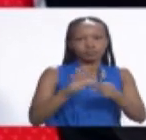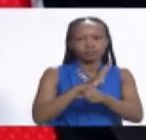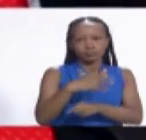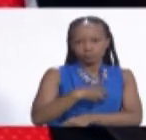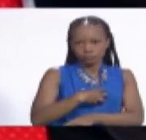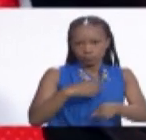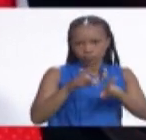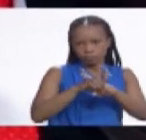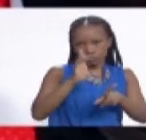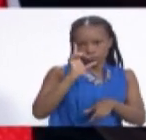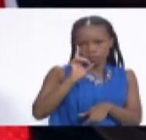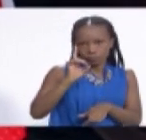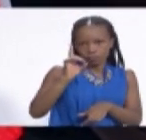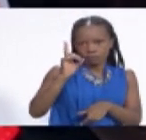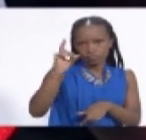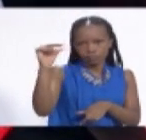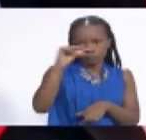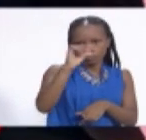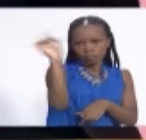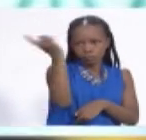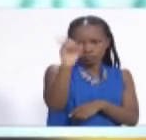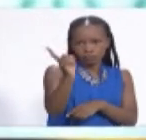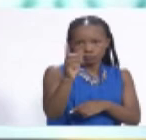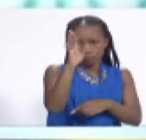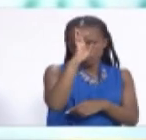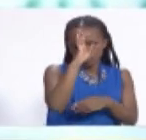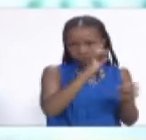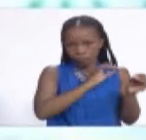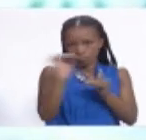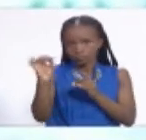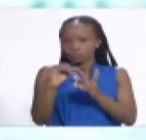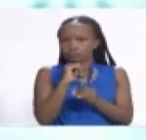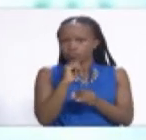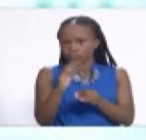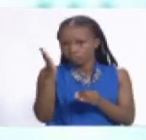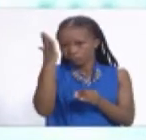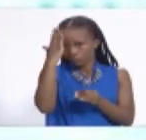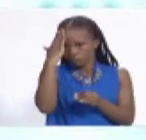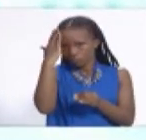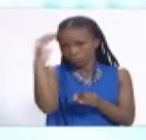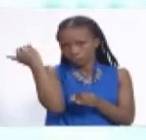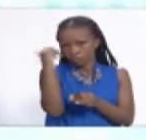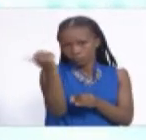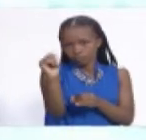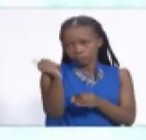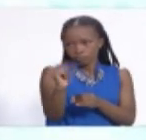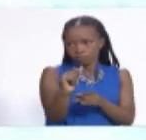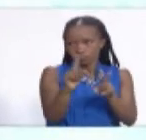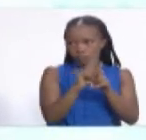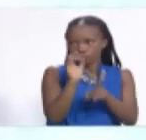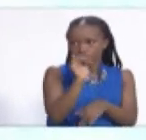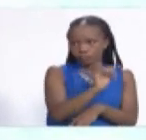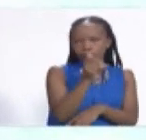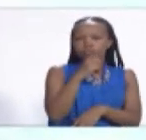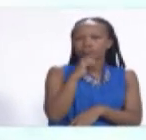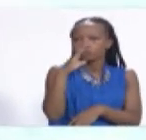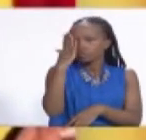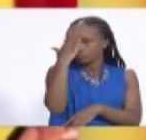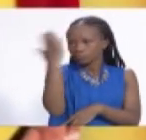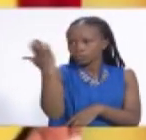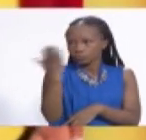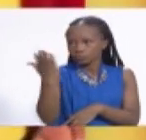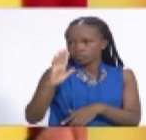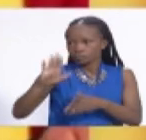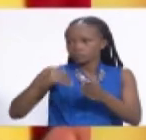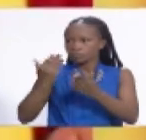deputy governor of Nairobi. The reason for his exit has, however, not been established, and it remains unclear where he may